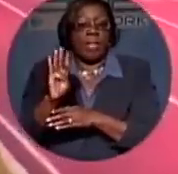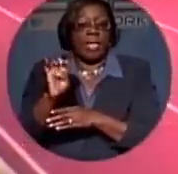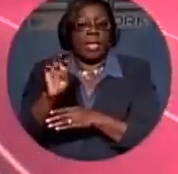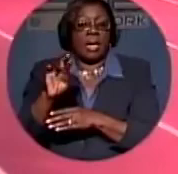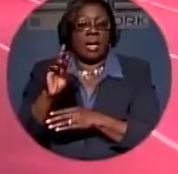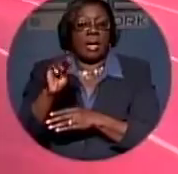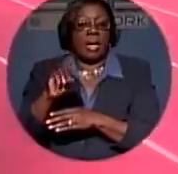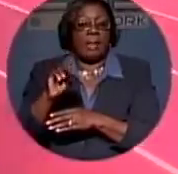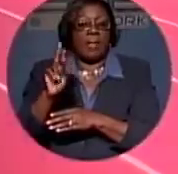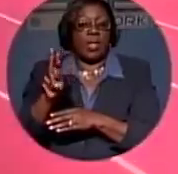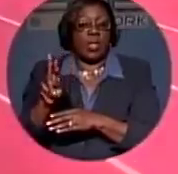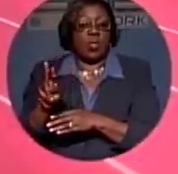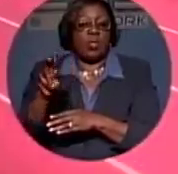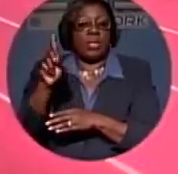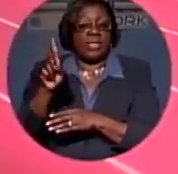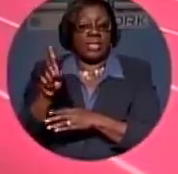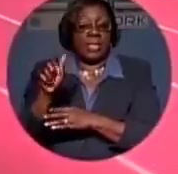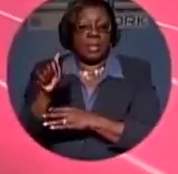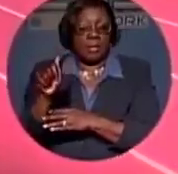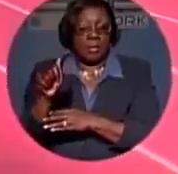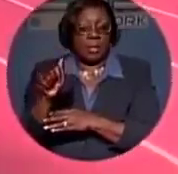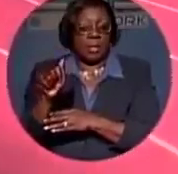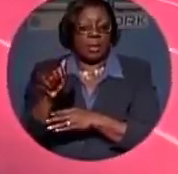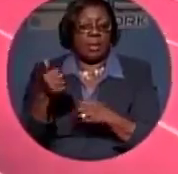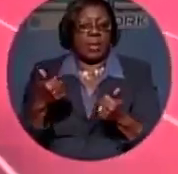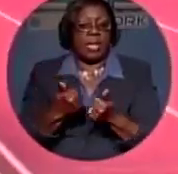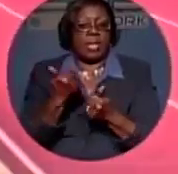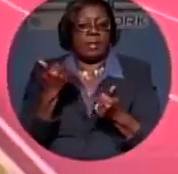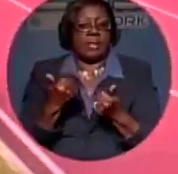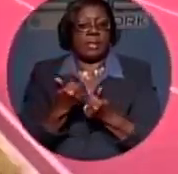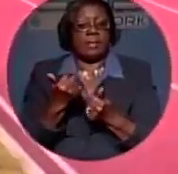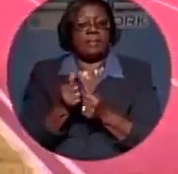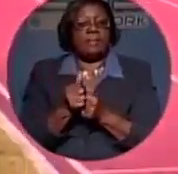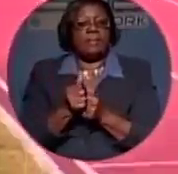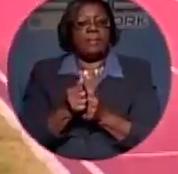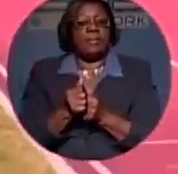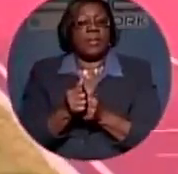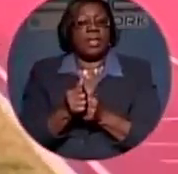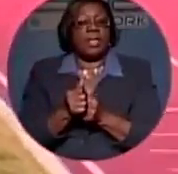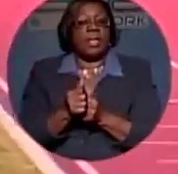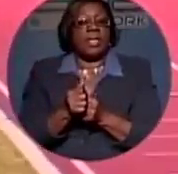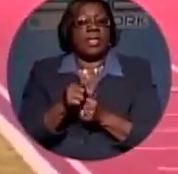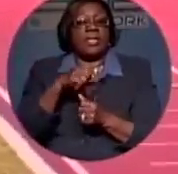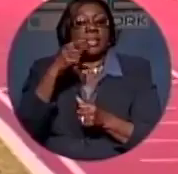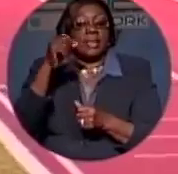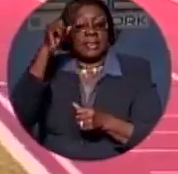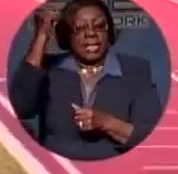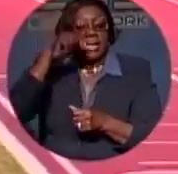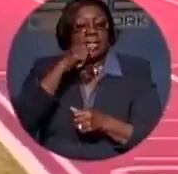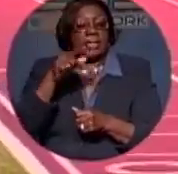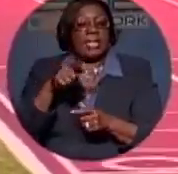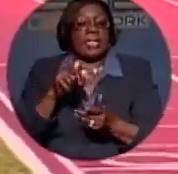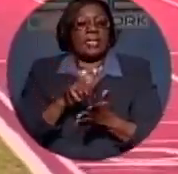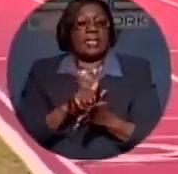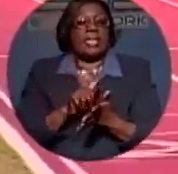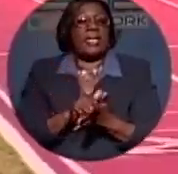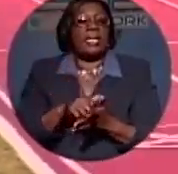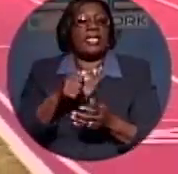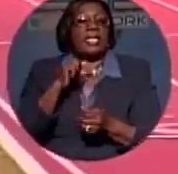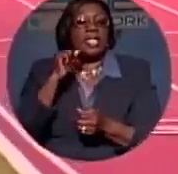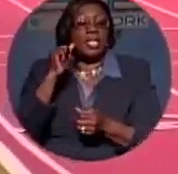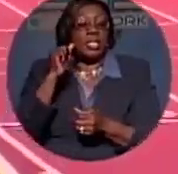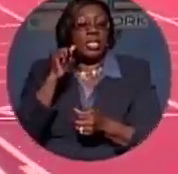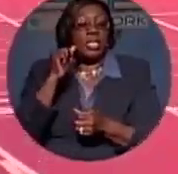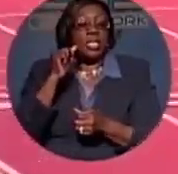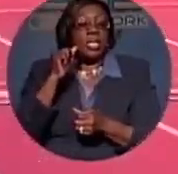Bahamas Association of Athletic Associations, Mike Sands, announced that this news that should come as a delight to many